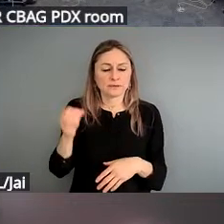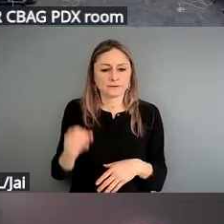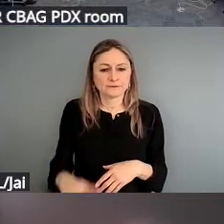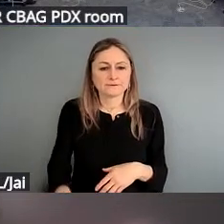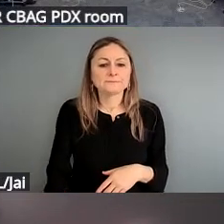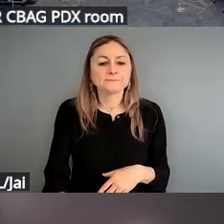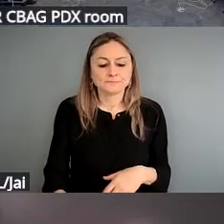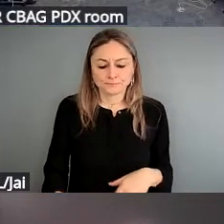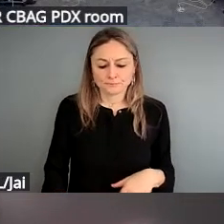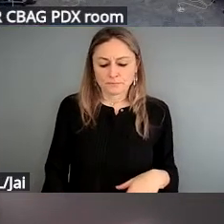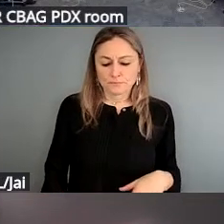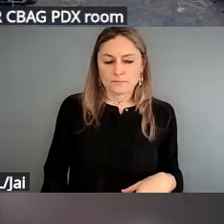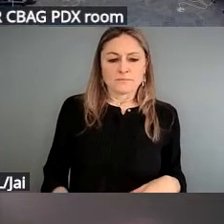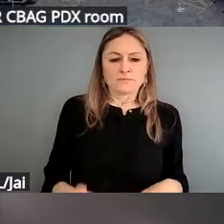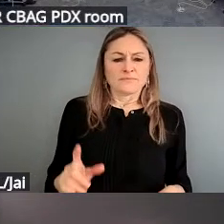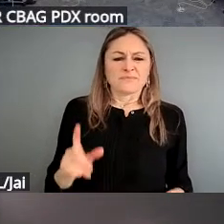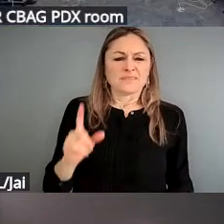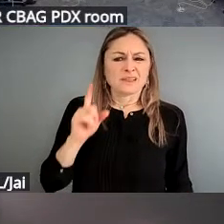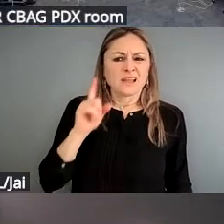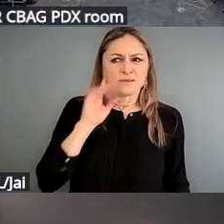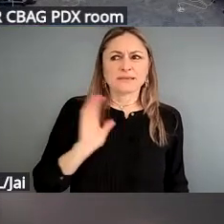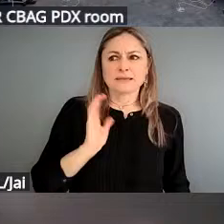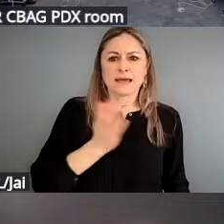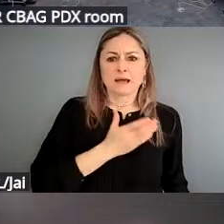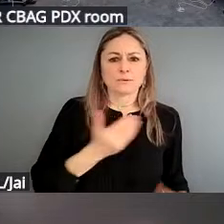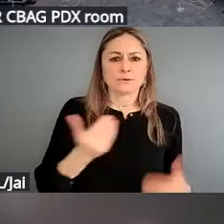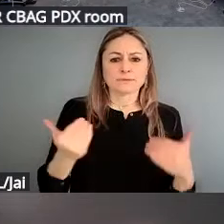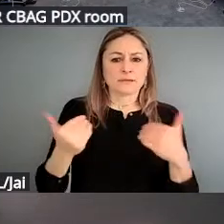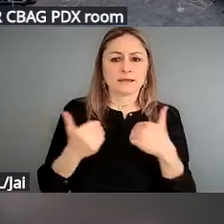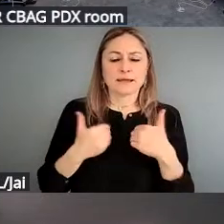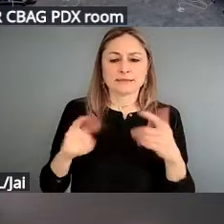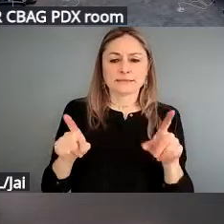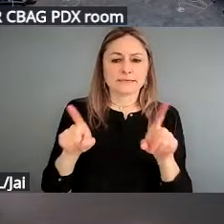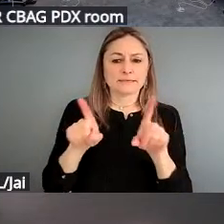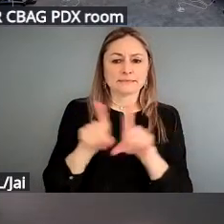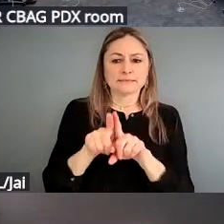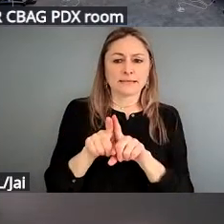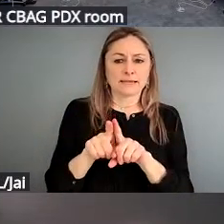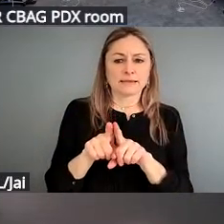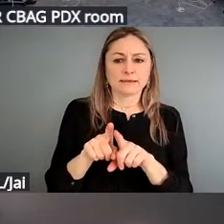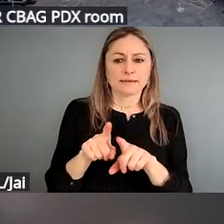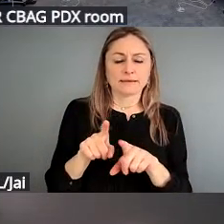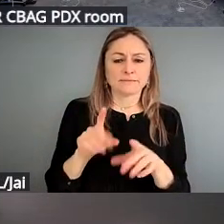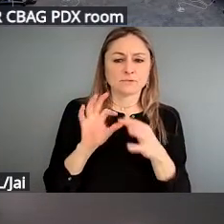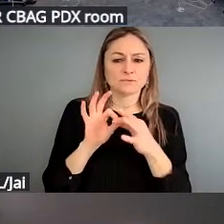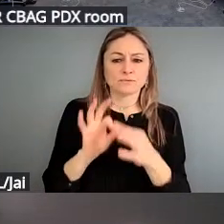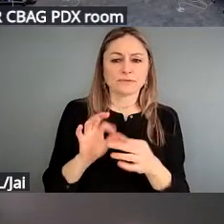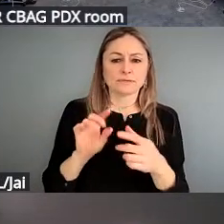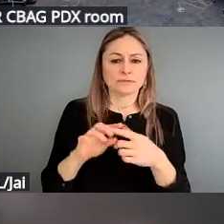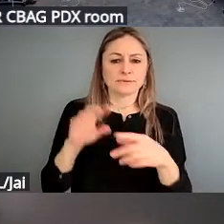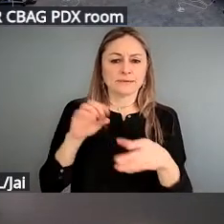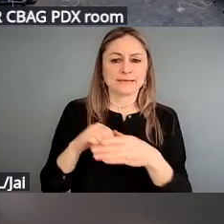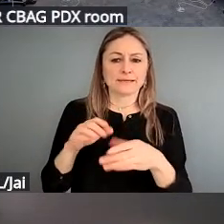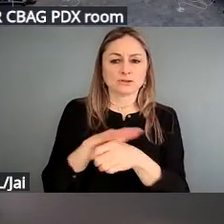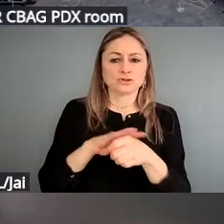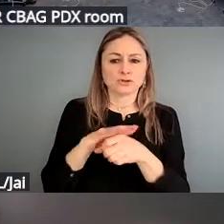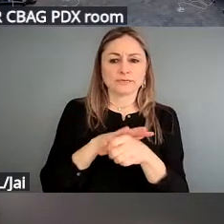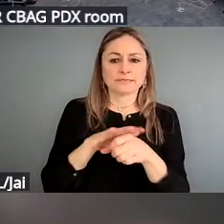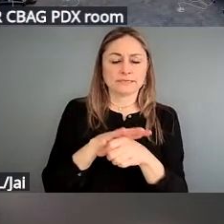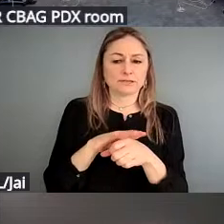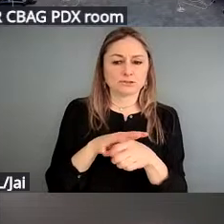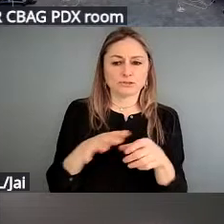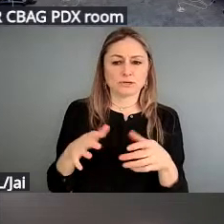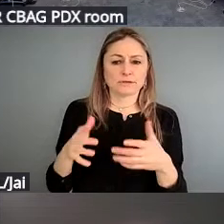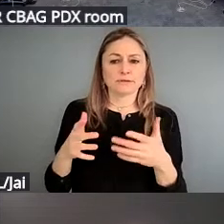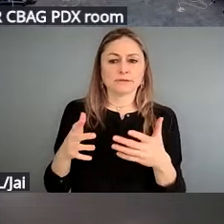ours, I don't think ours has the same in terms of it being within the jurisdiction that it is, so much as